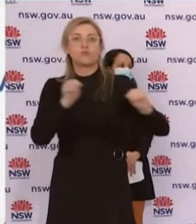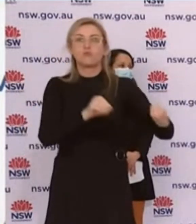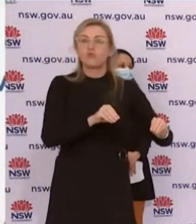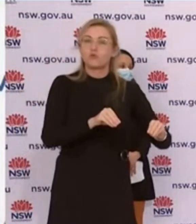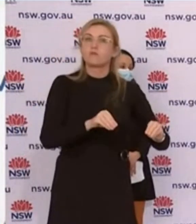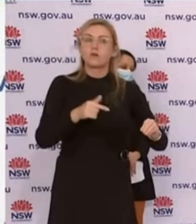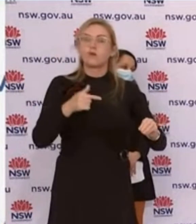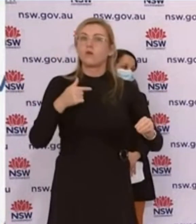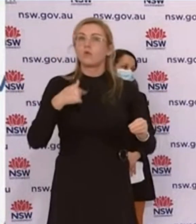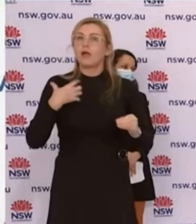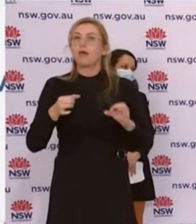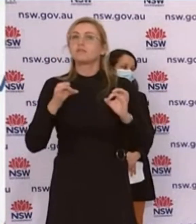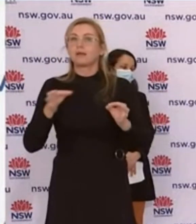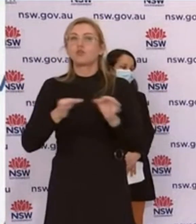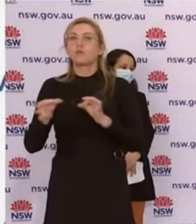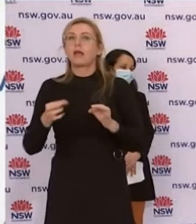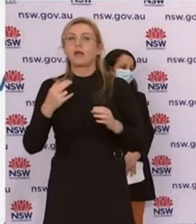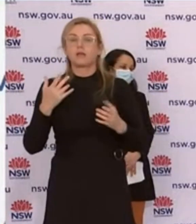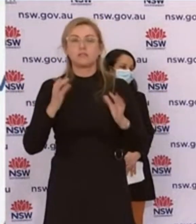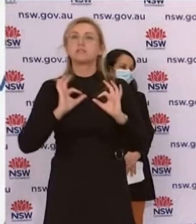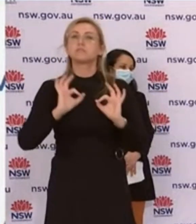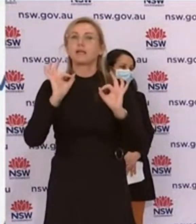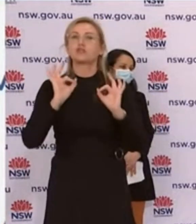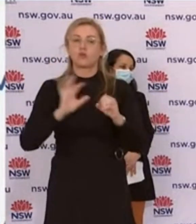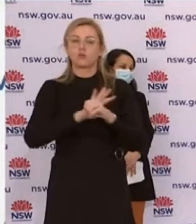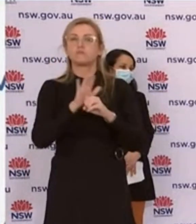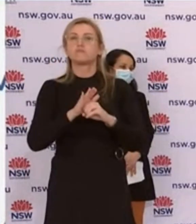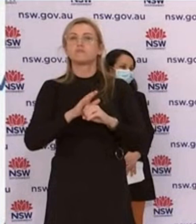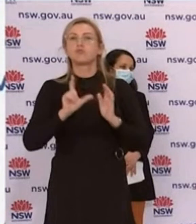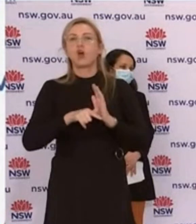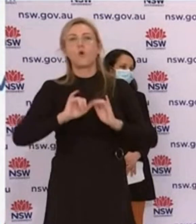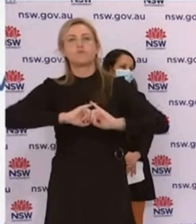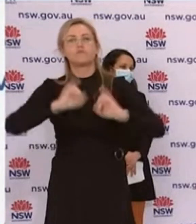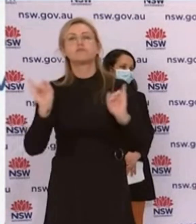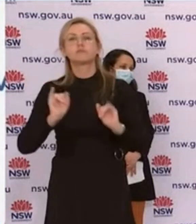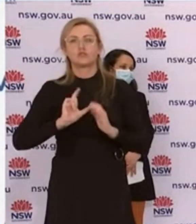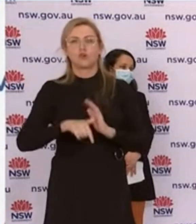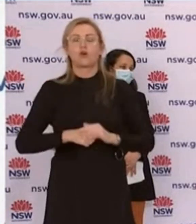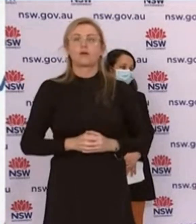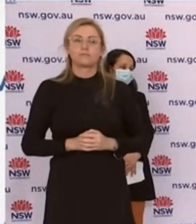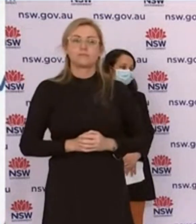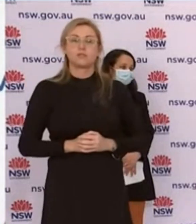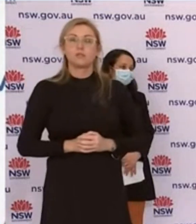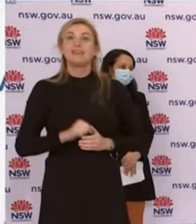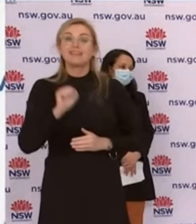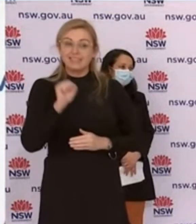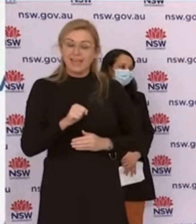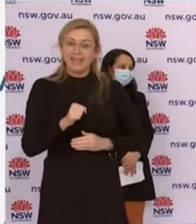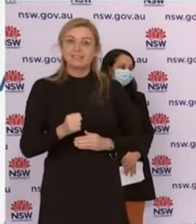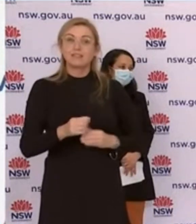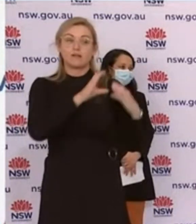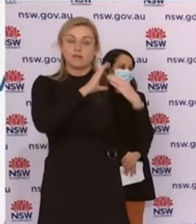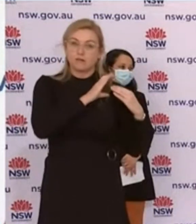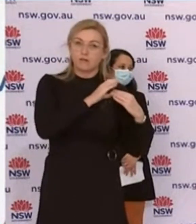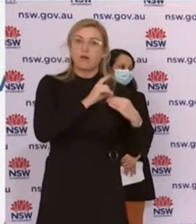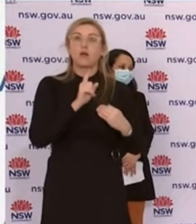you've planned for. So whilst we appreciate the enormous stress on our system, the system is designed to cope, but it does